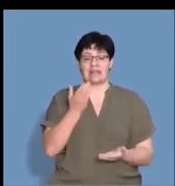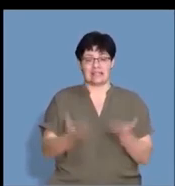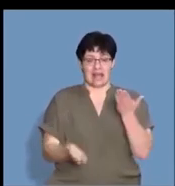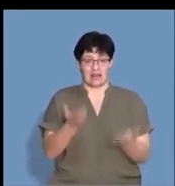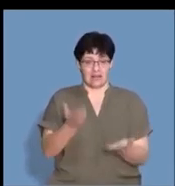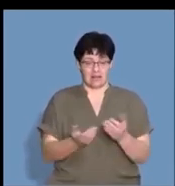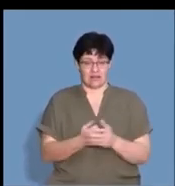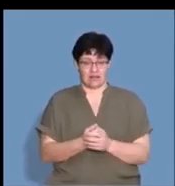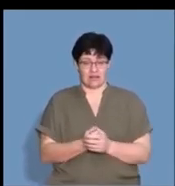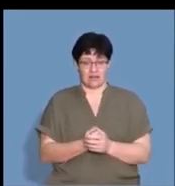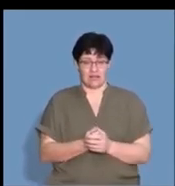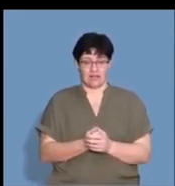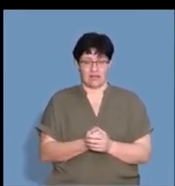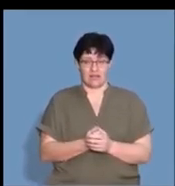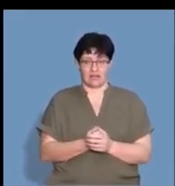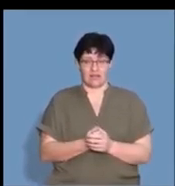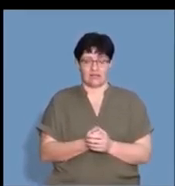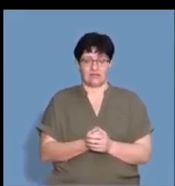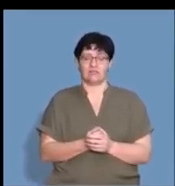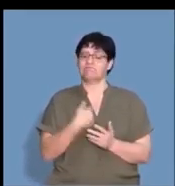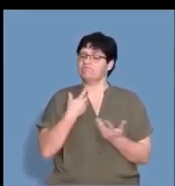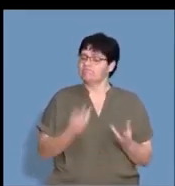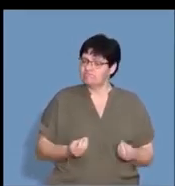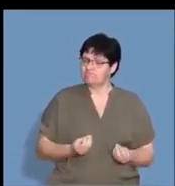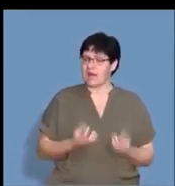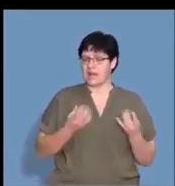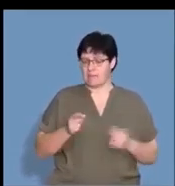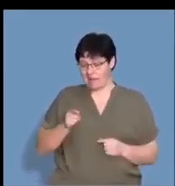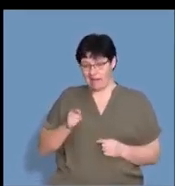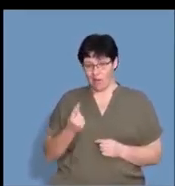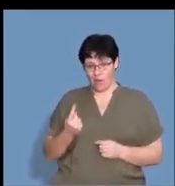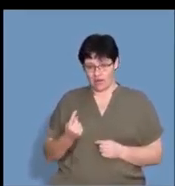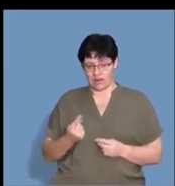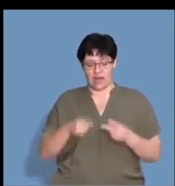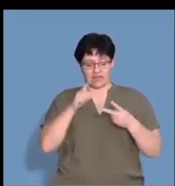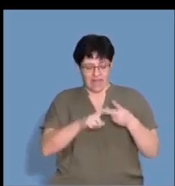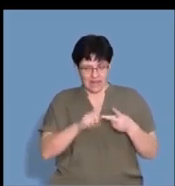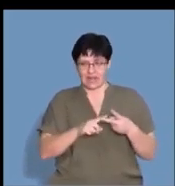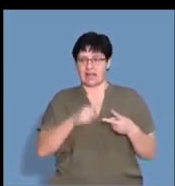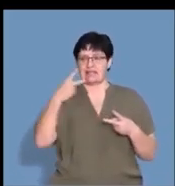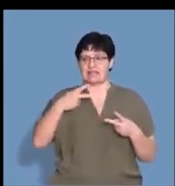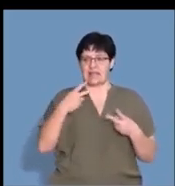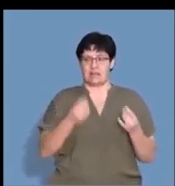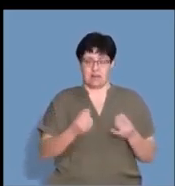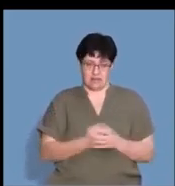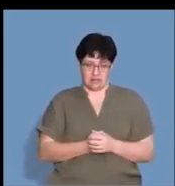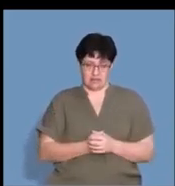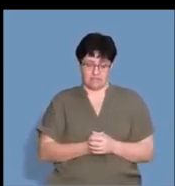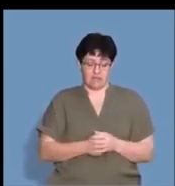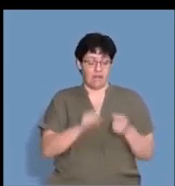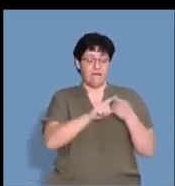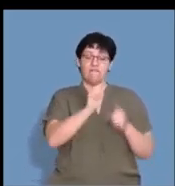scale, we always have one number to the second number. The first